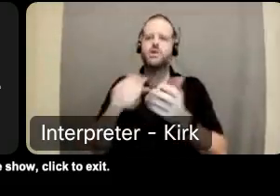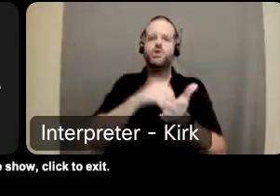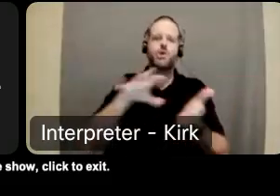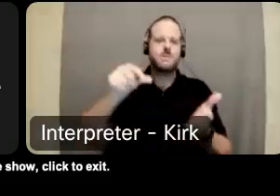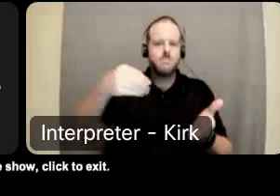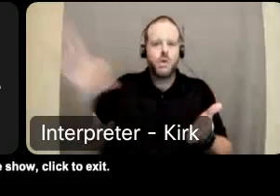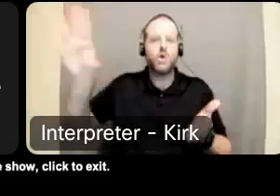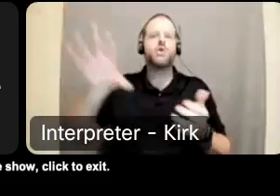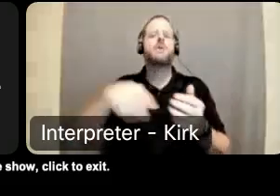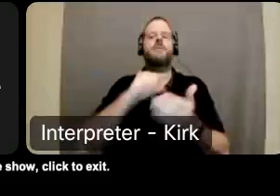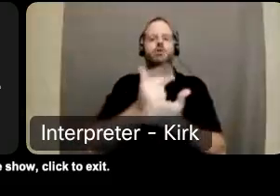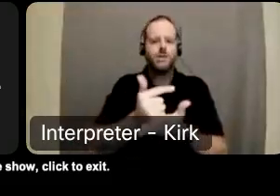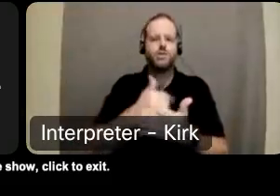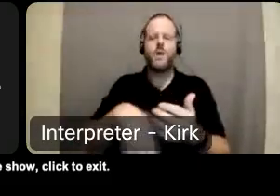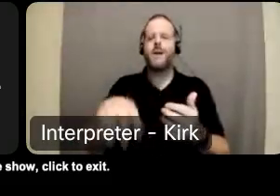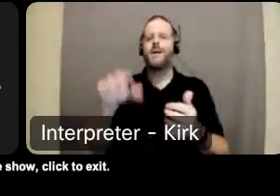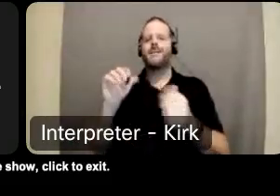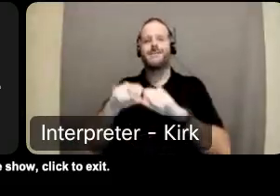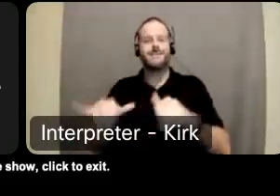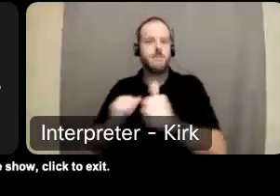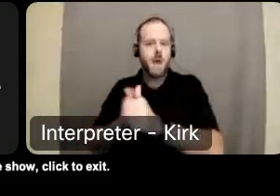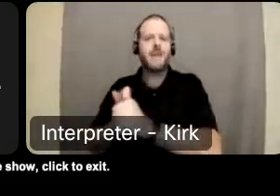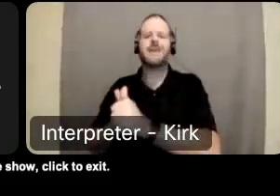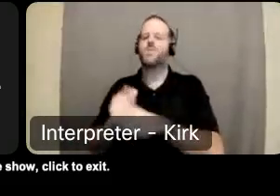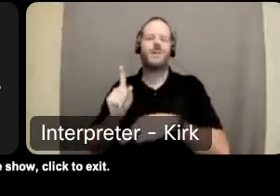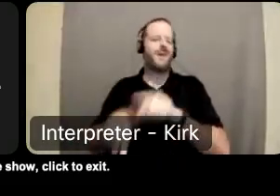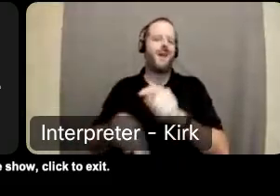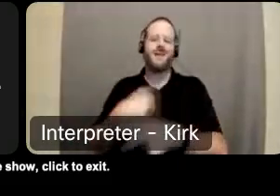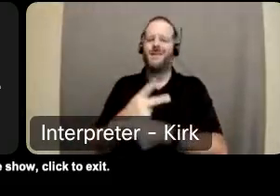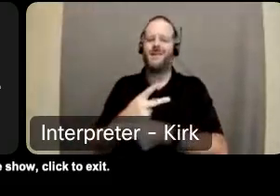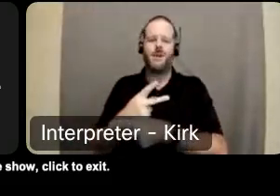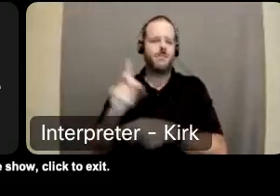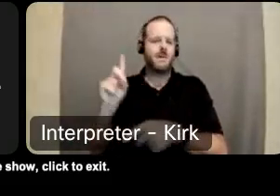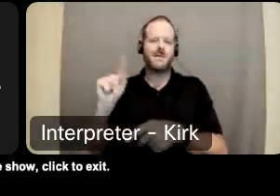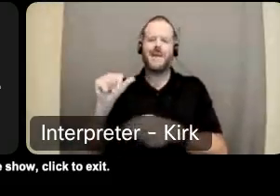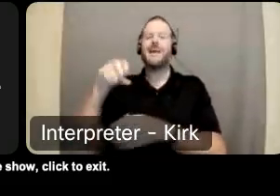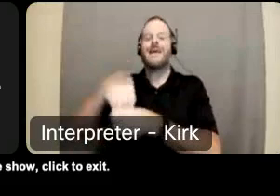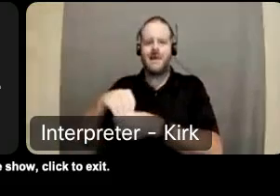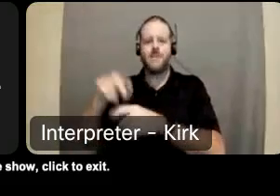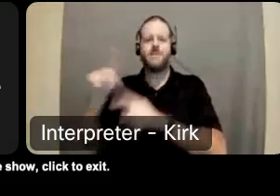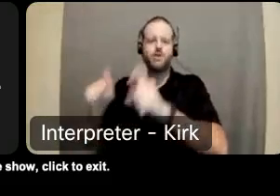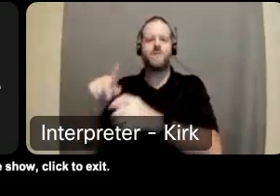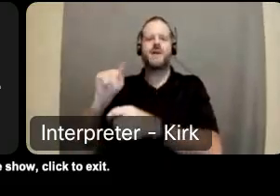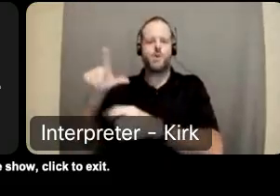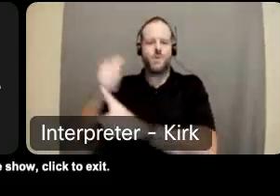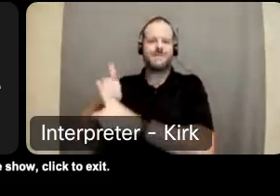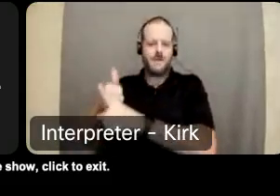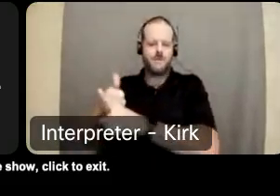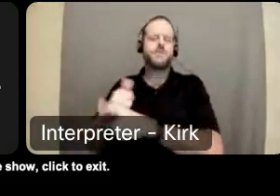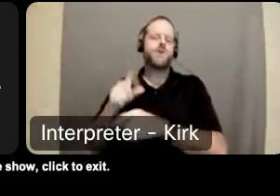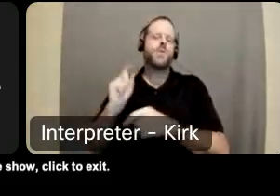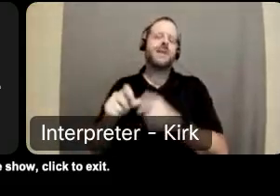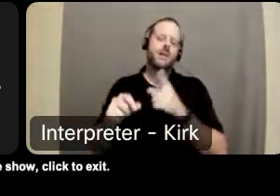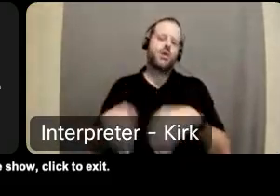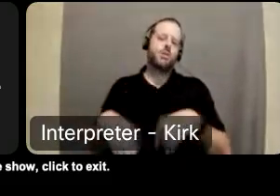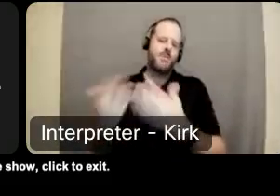graduate, updates to the system. We can't keep data within the survey tool itself, so we need you to